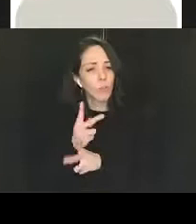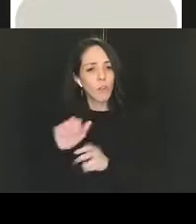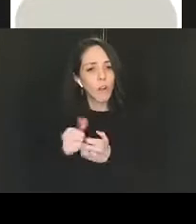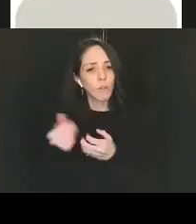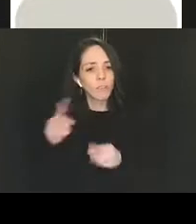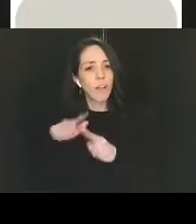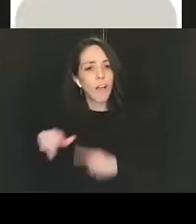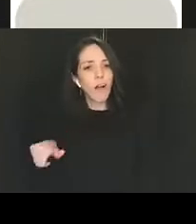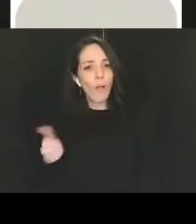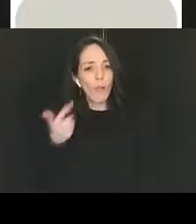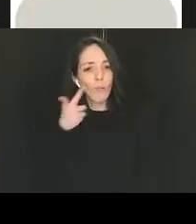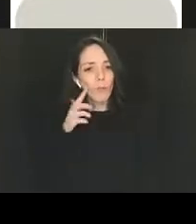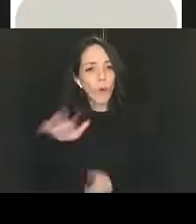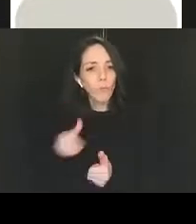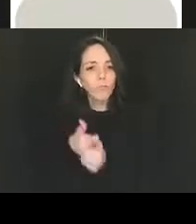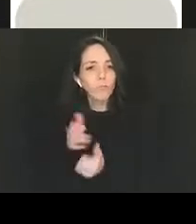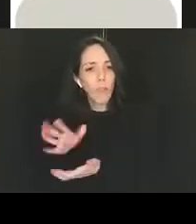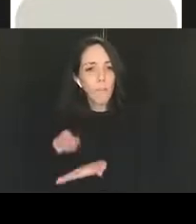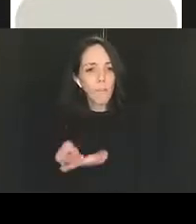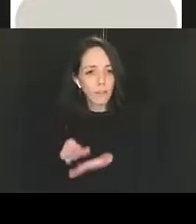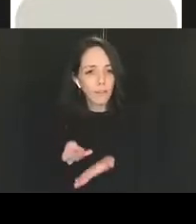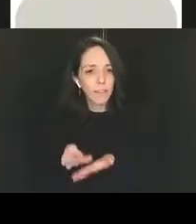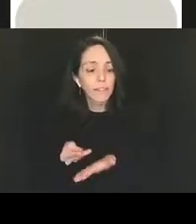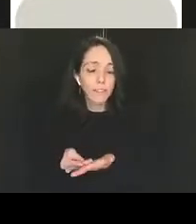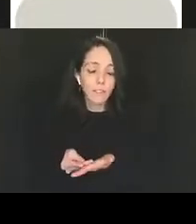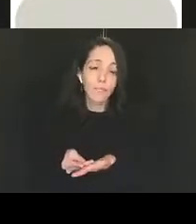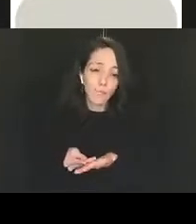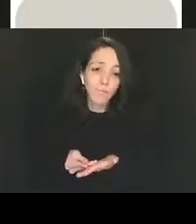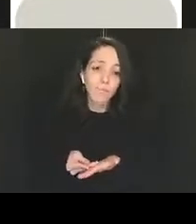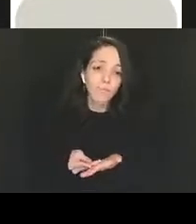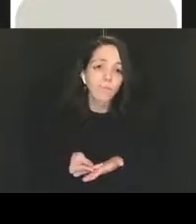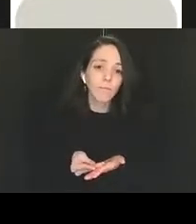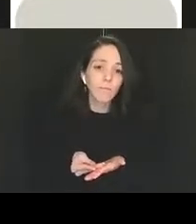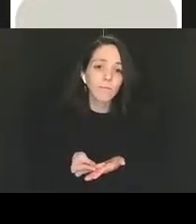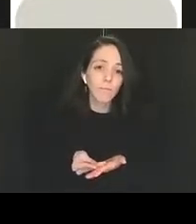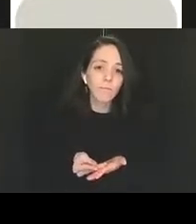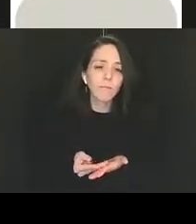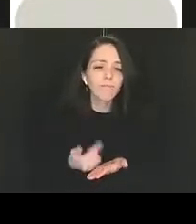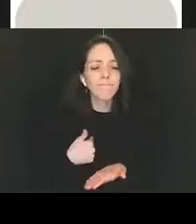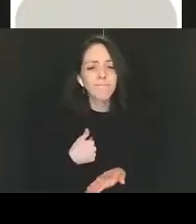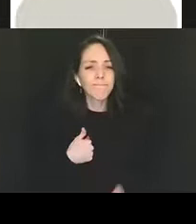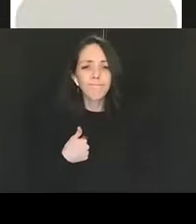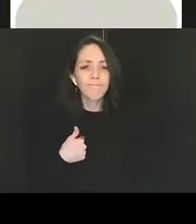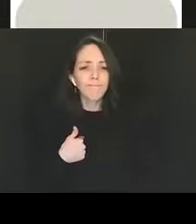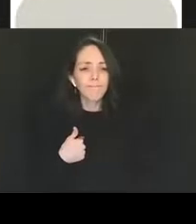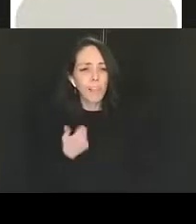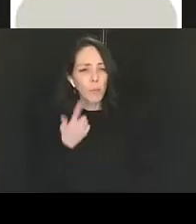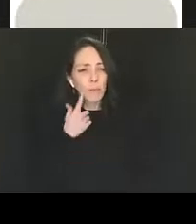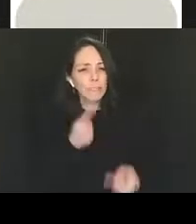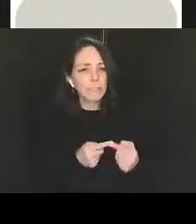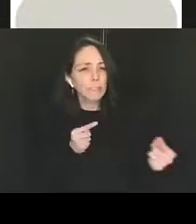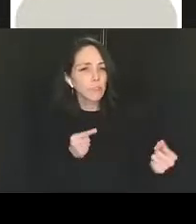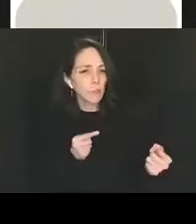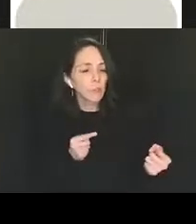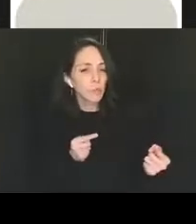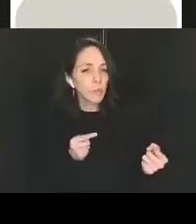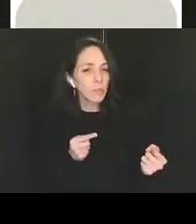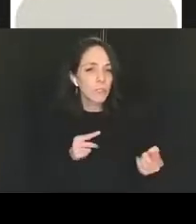of a journey and going along. I don't really see this as unintended consequences. I think it's just the